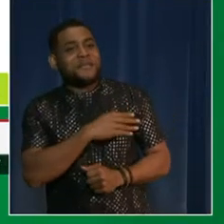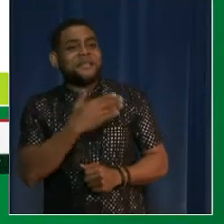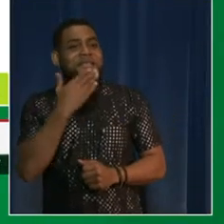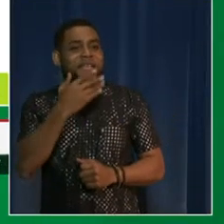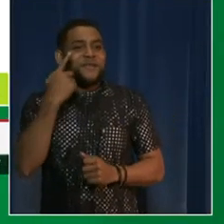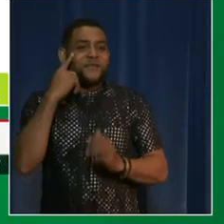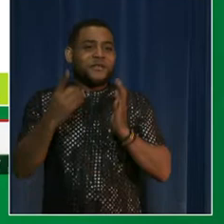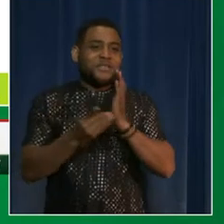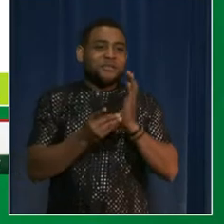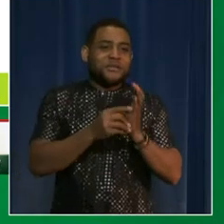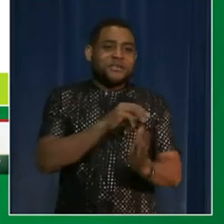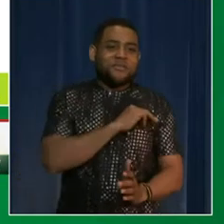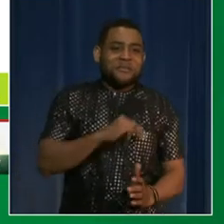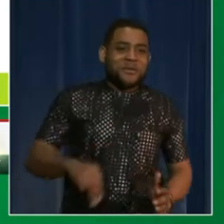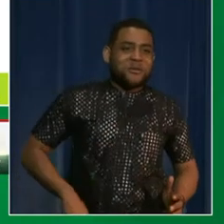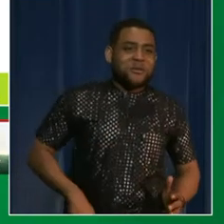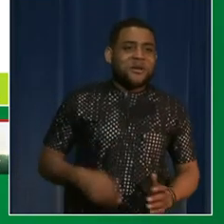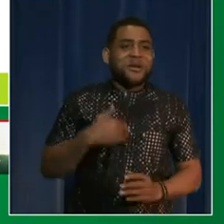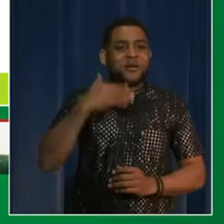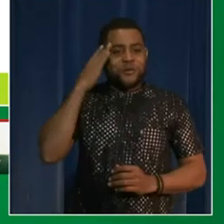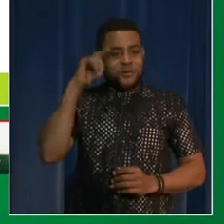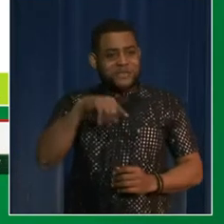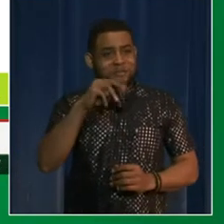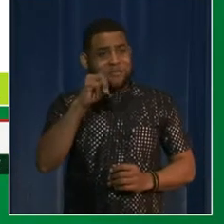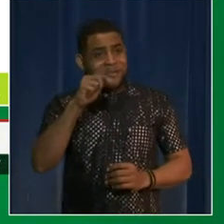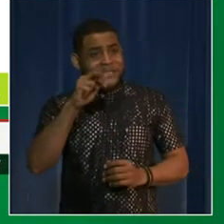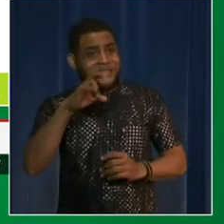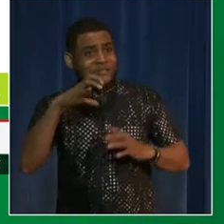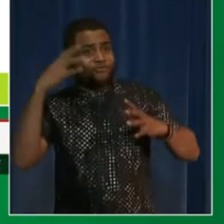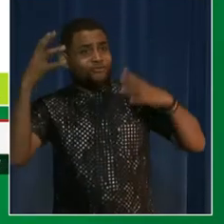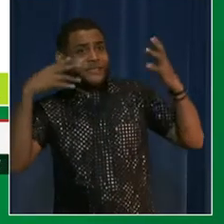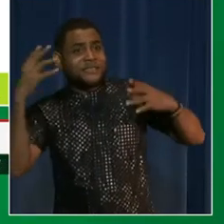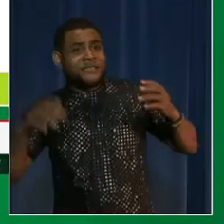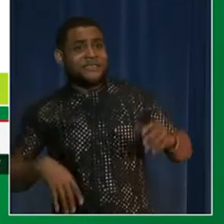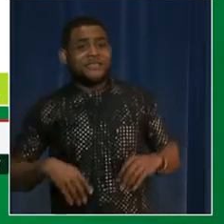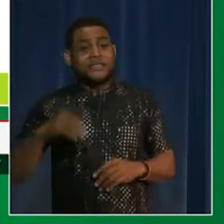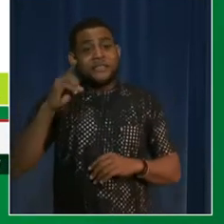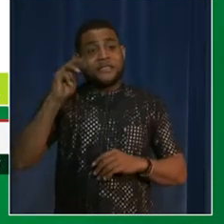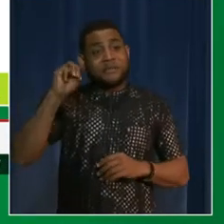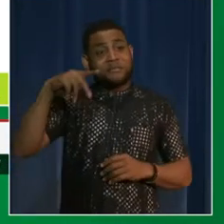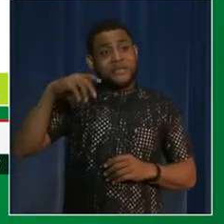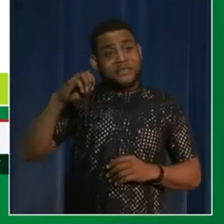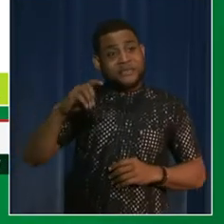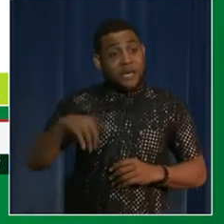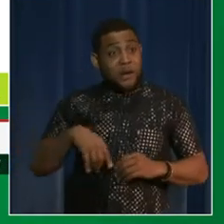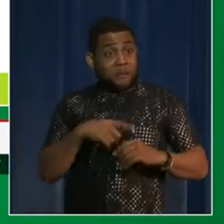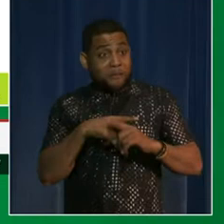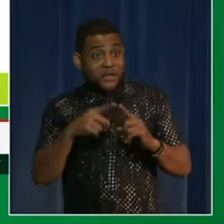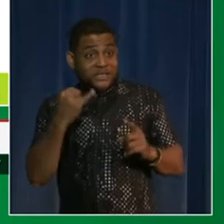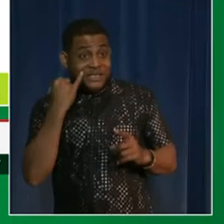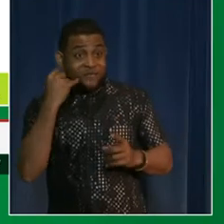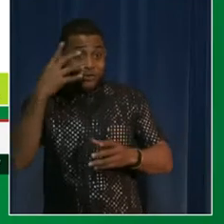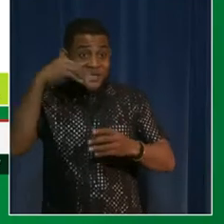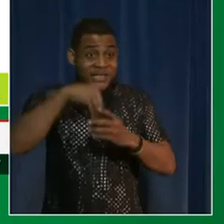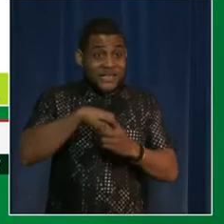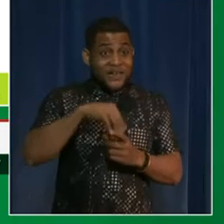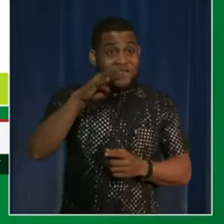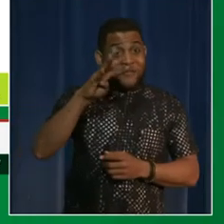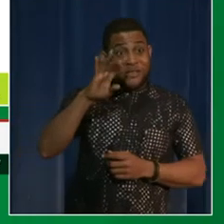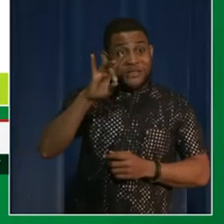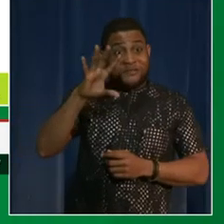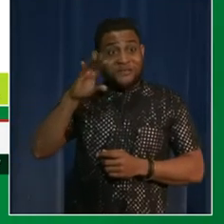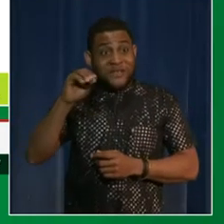and a DMPED event, but I'll tell you, if we were at 4058 Minnesota Avenue, we'd be playing the Isley Brothers saying we have work to